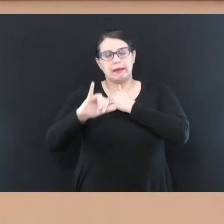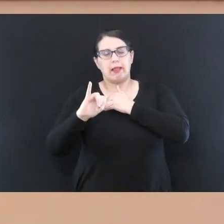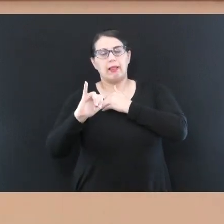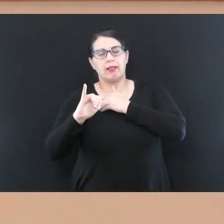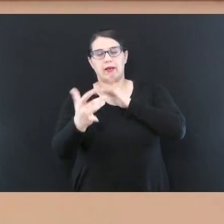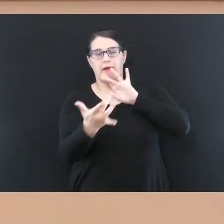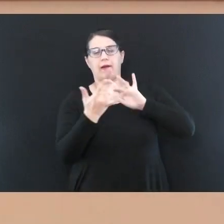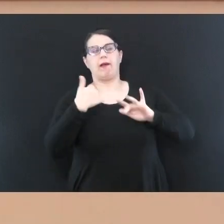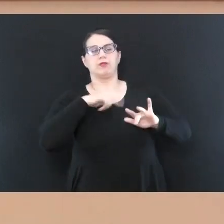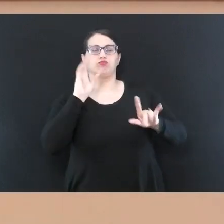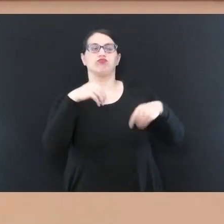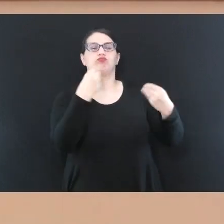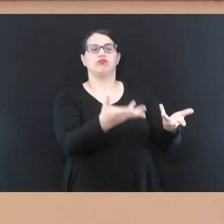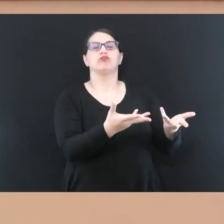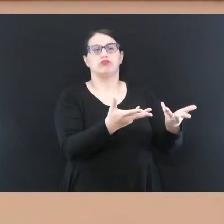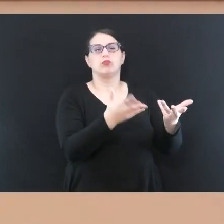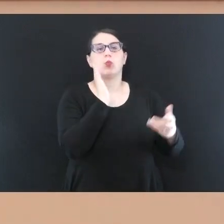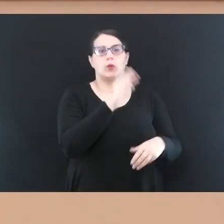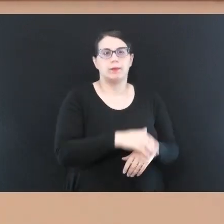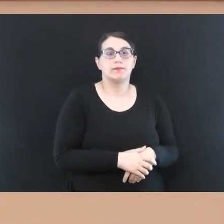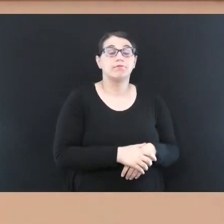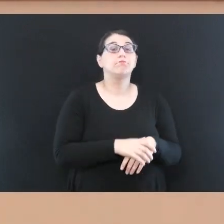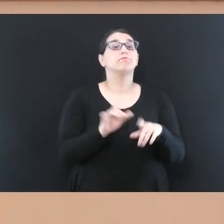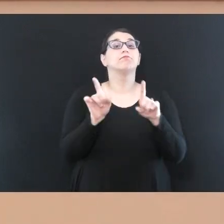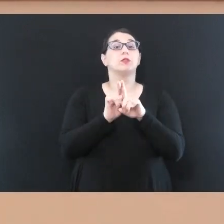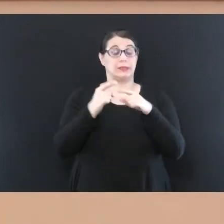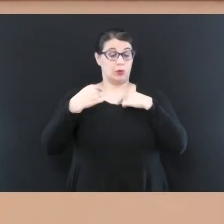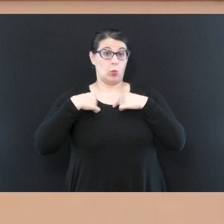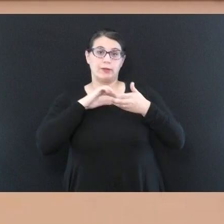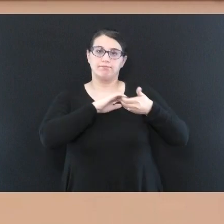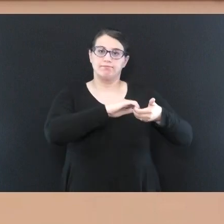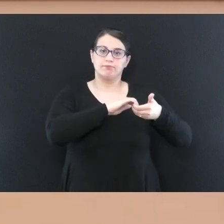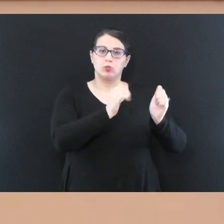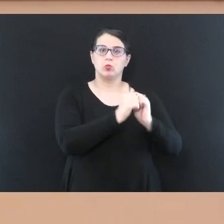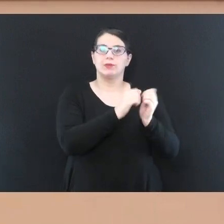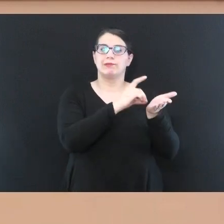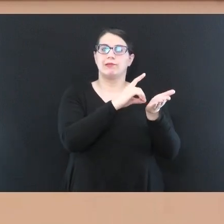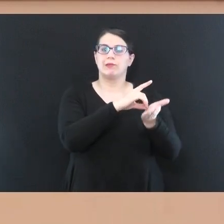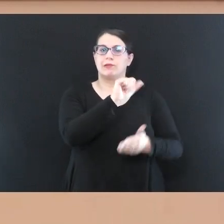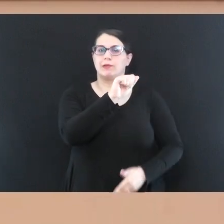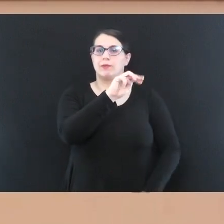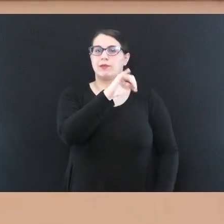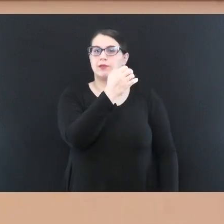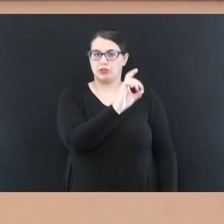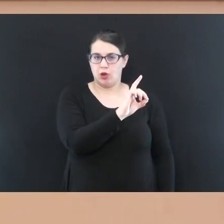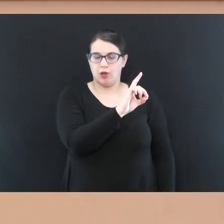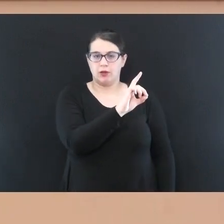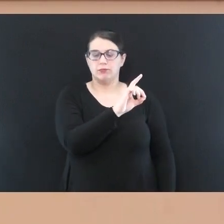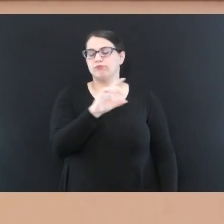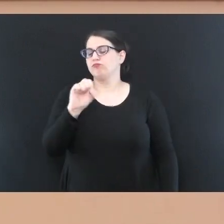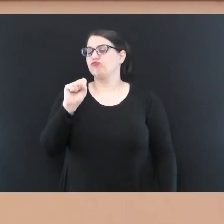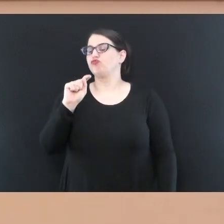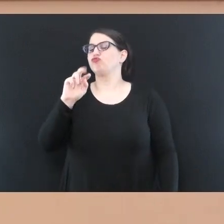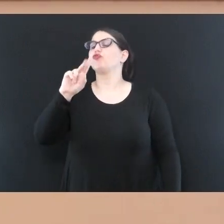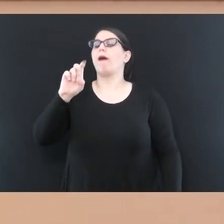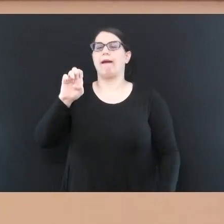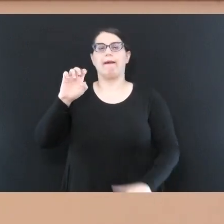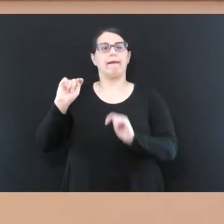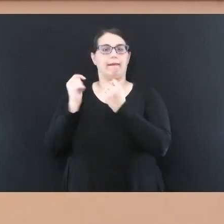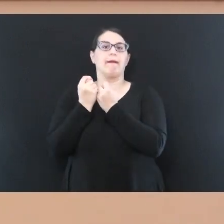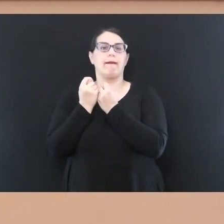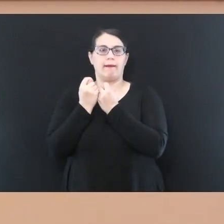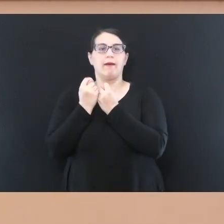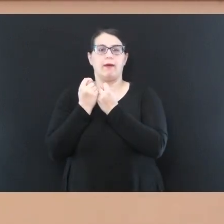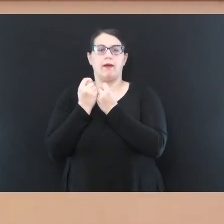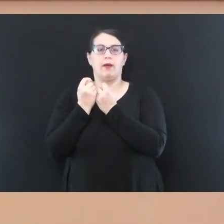In addition to that, working with Dr. Amjad and the strike team to support Secretary Davis and his team at